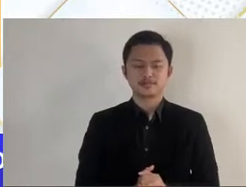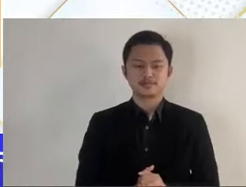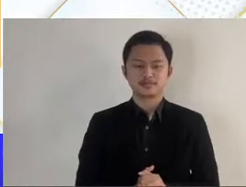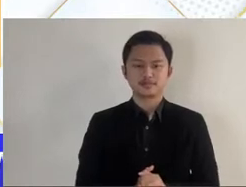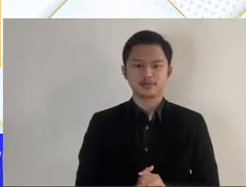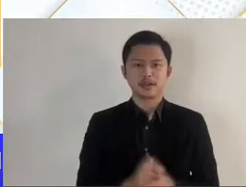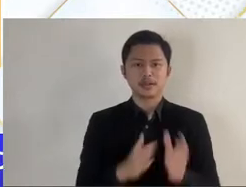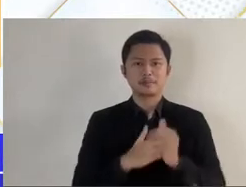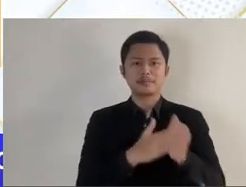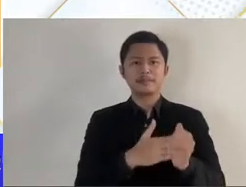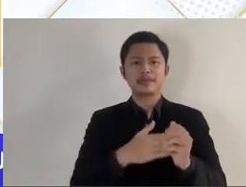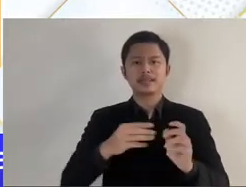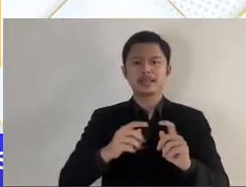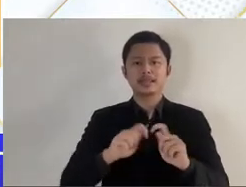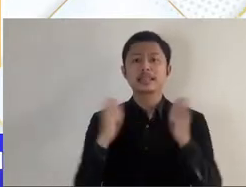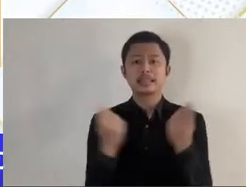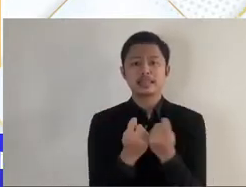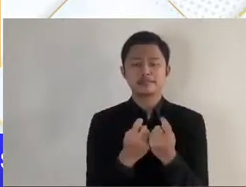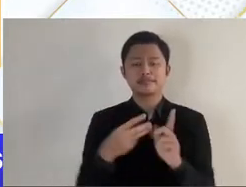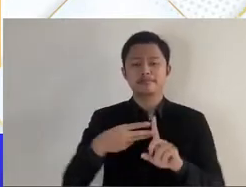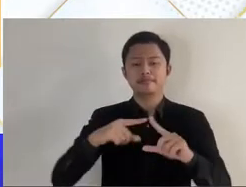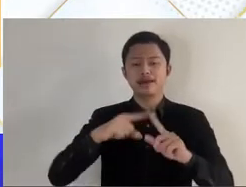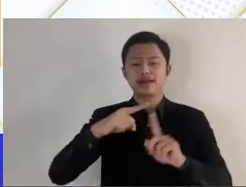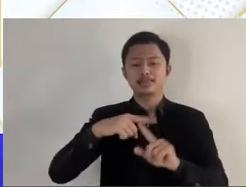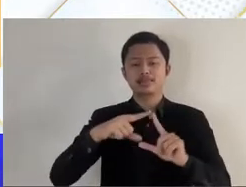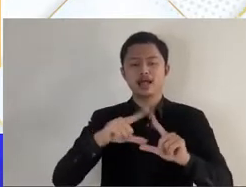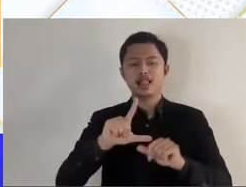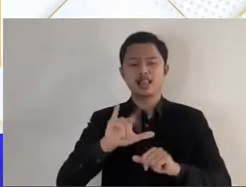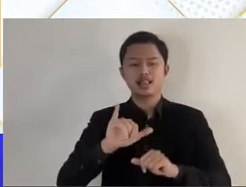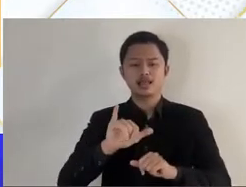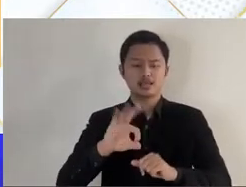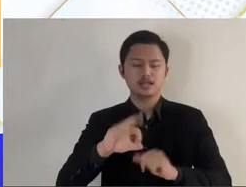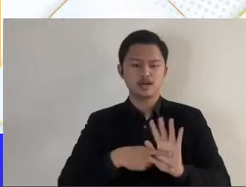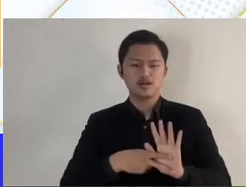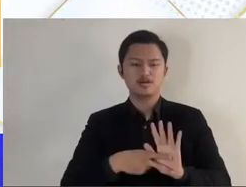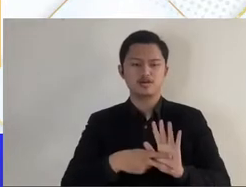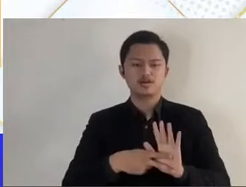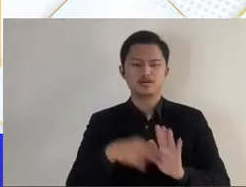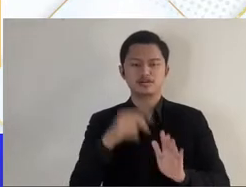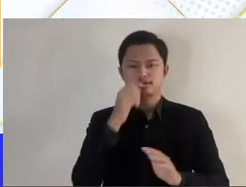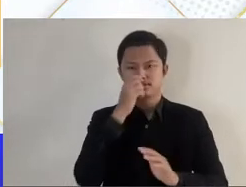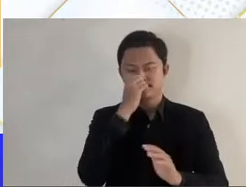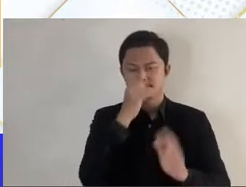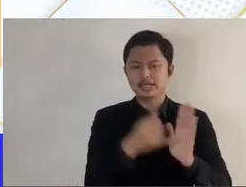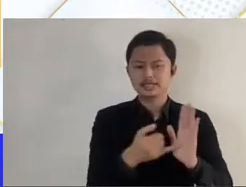charge of a contingent of approximately 170 men and women.